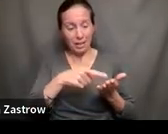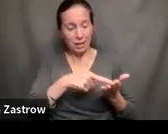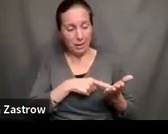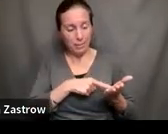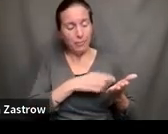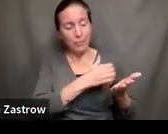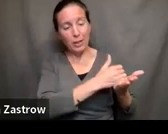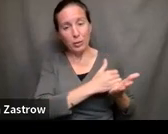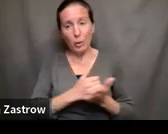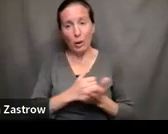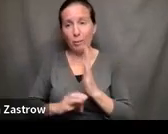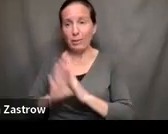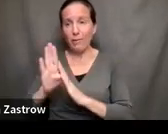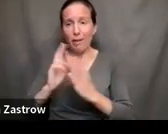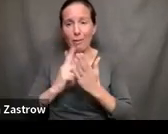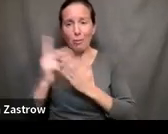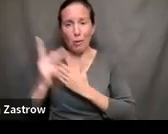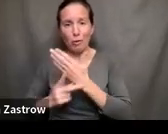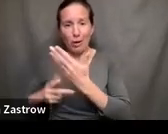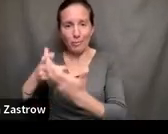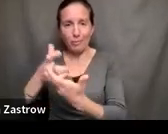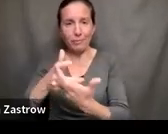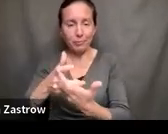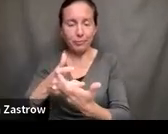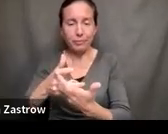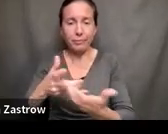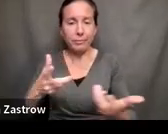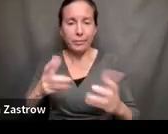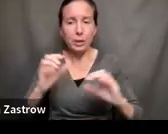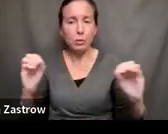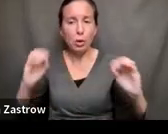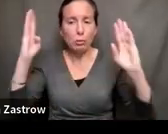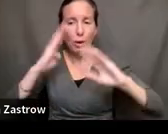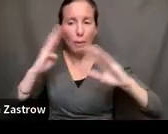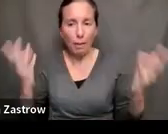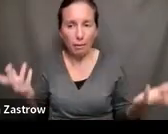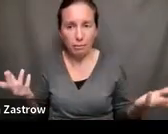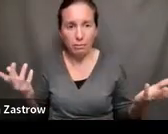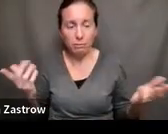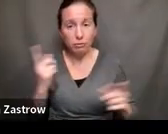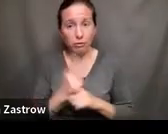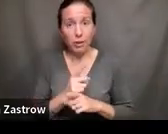their programming, they wouldn't have gotten into the pickle they got into.